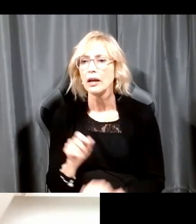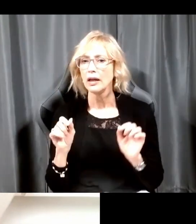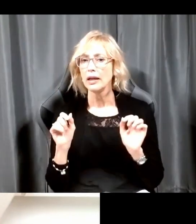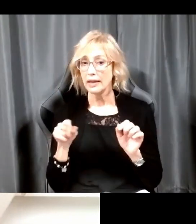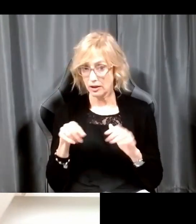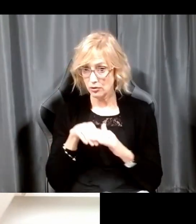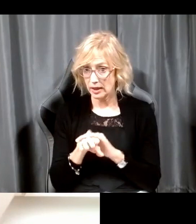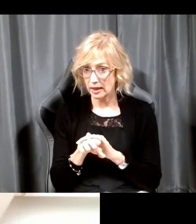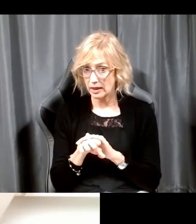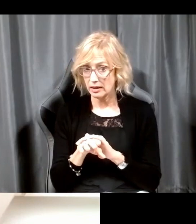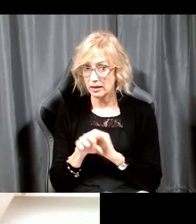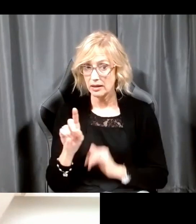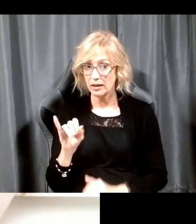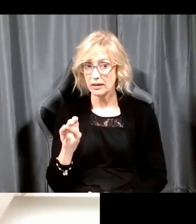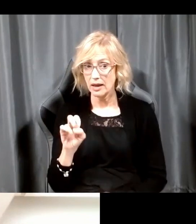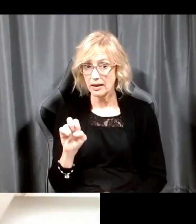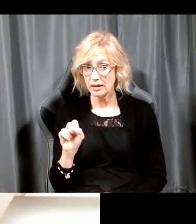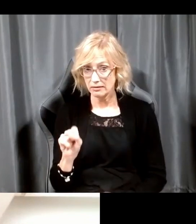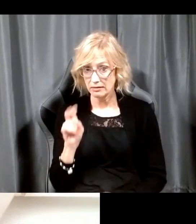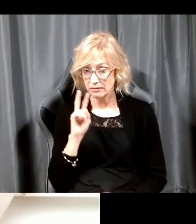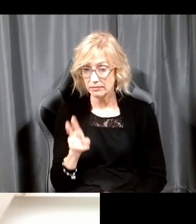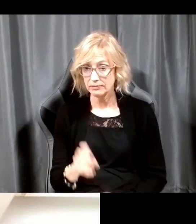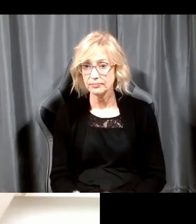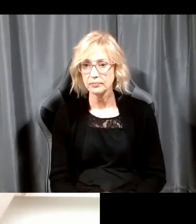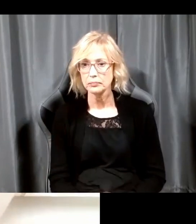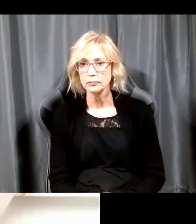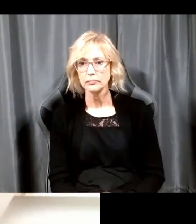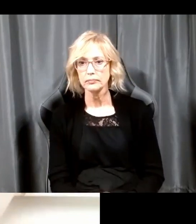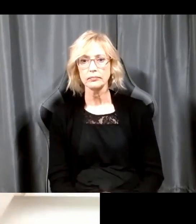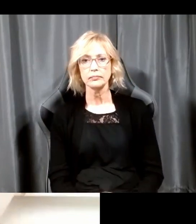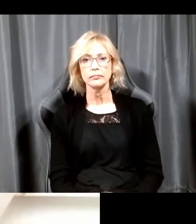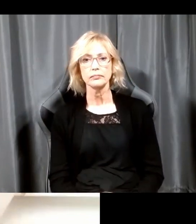that? And Diane, are you guys able to open it from there?